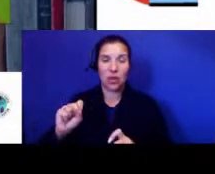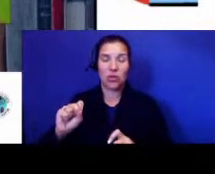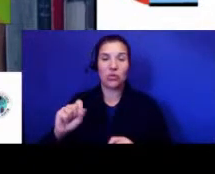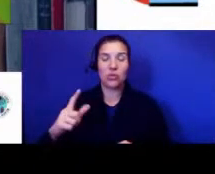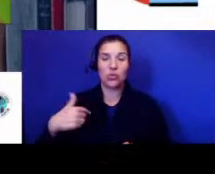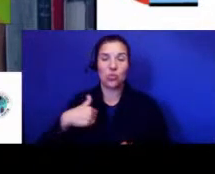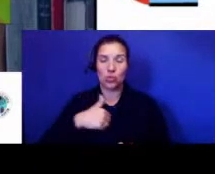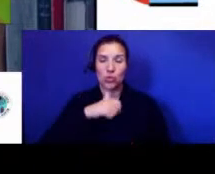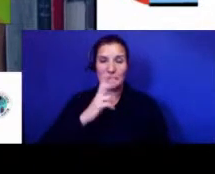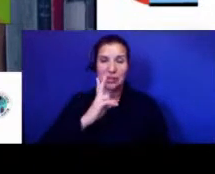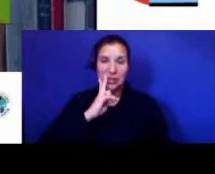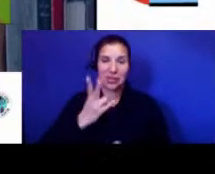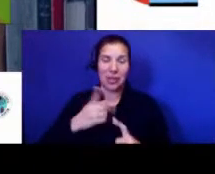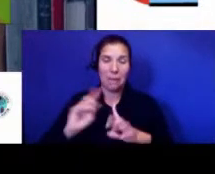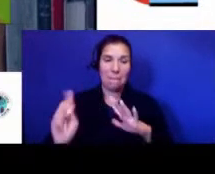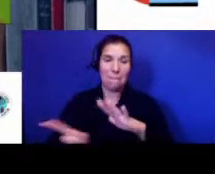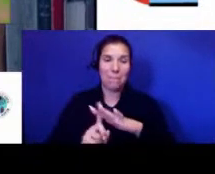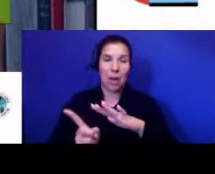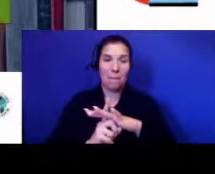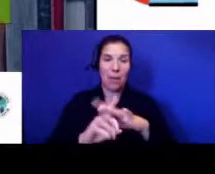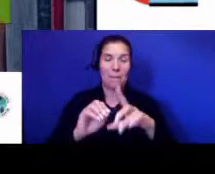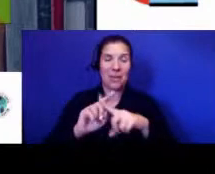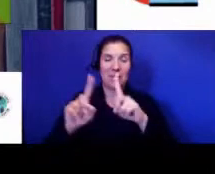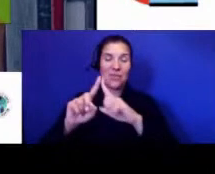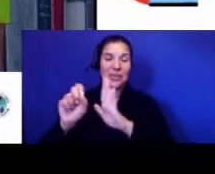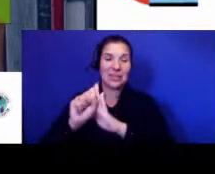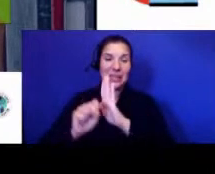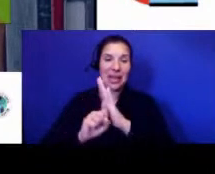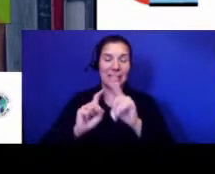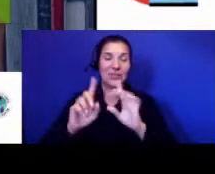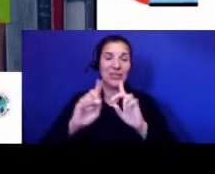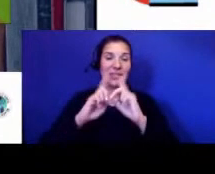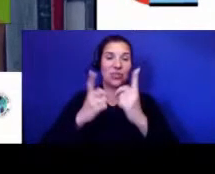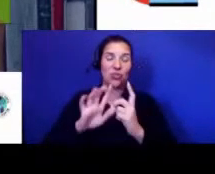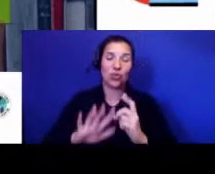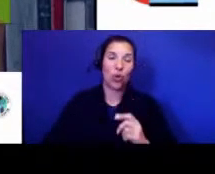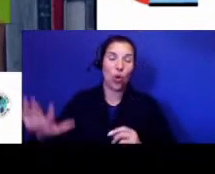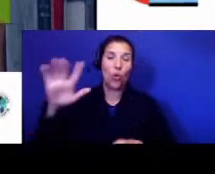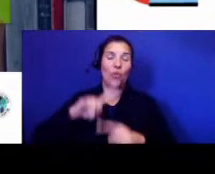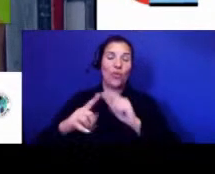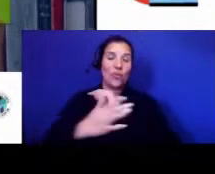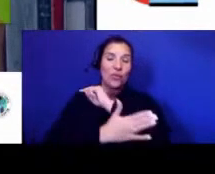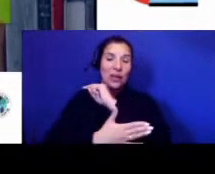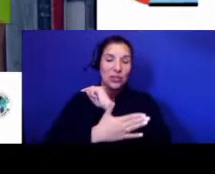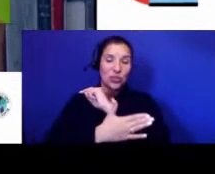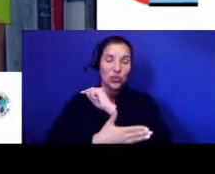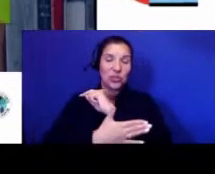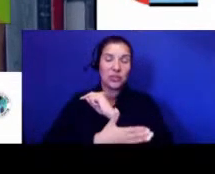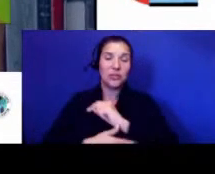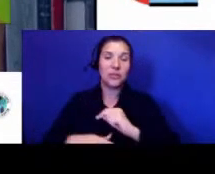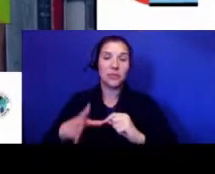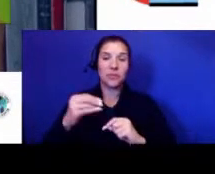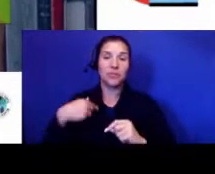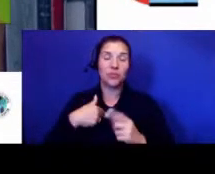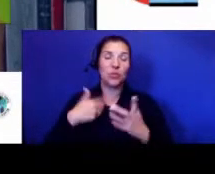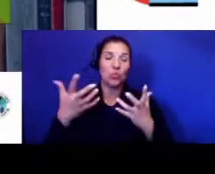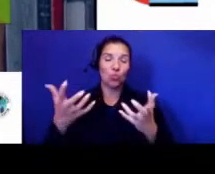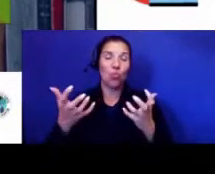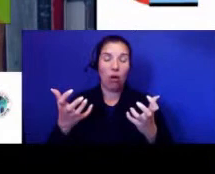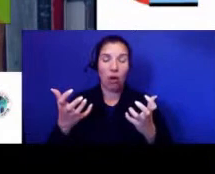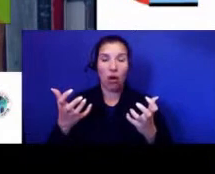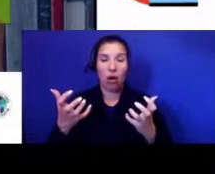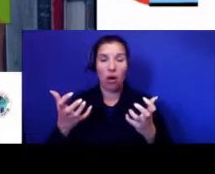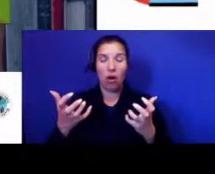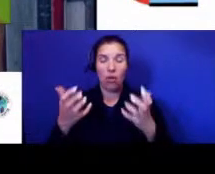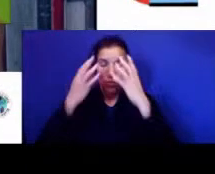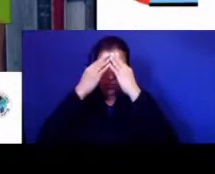are seeing pop up in states and districts all across the country. And we want to